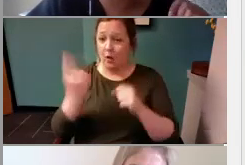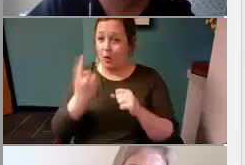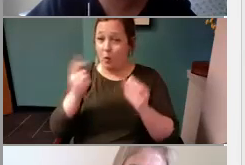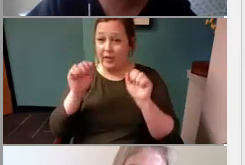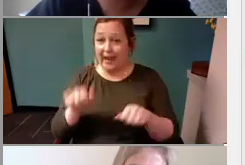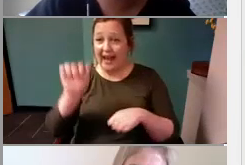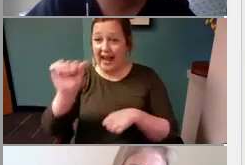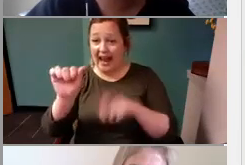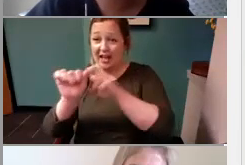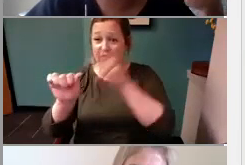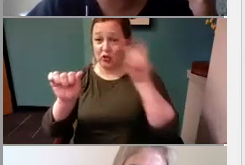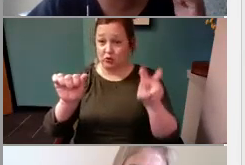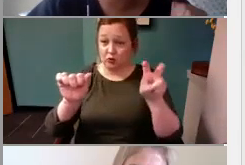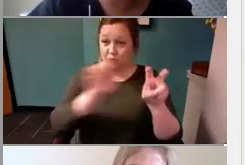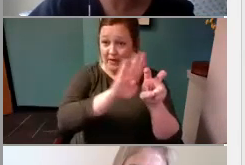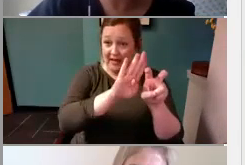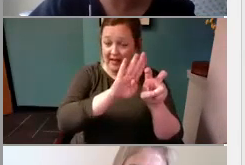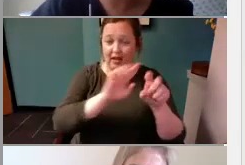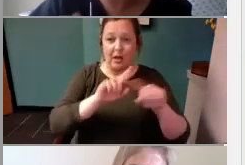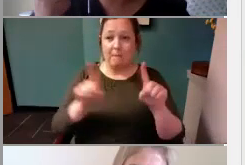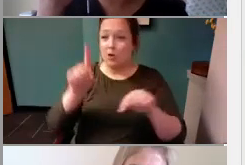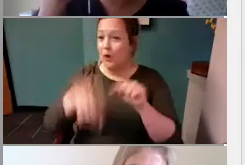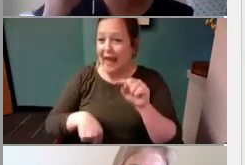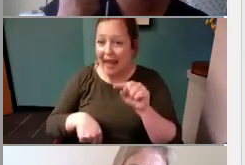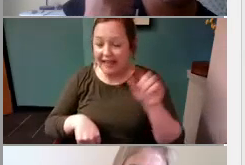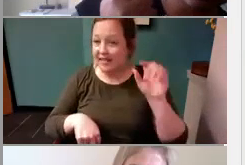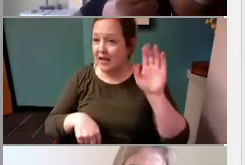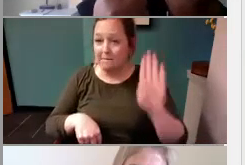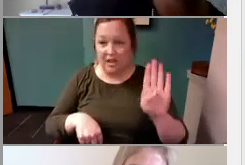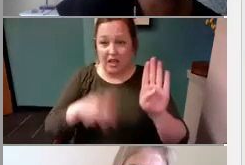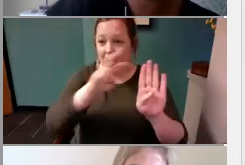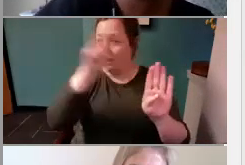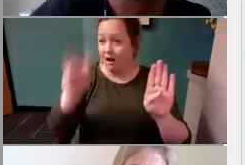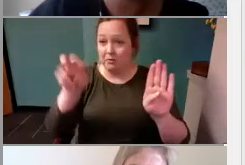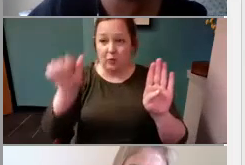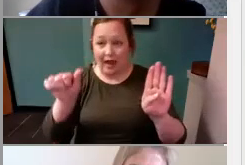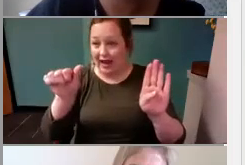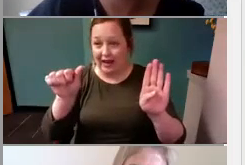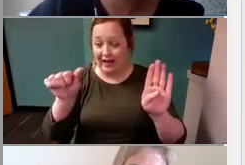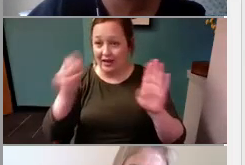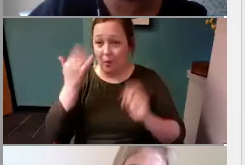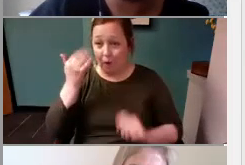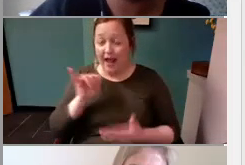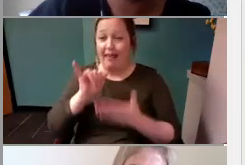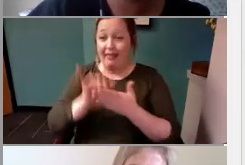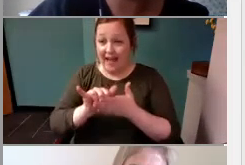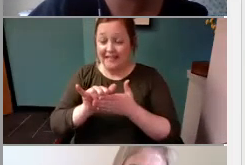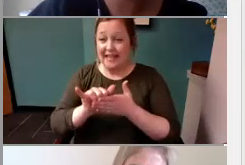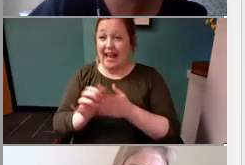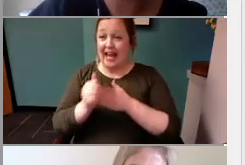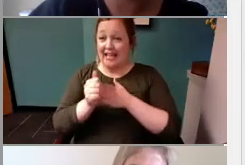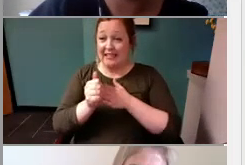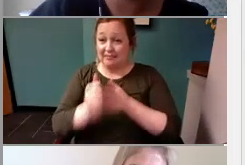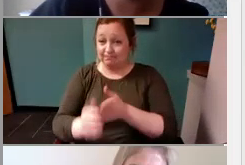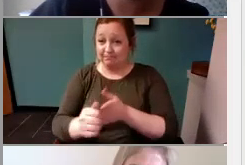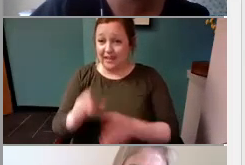That is not possible, right? So this is a directed edge. And so this is an example of a directed graph where we